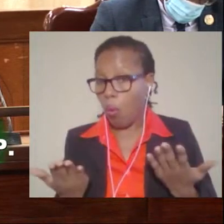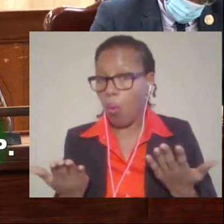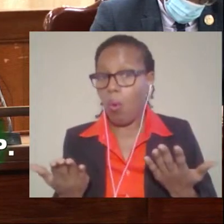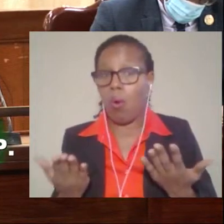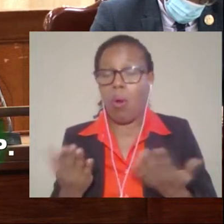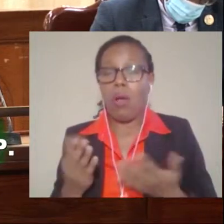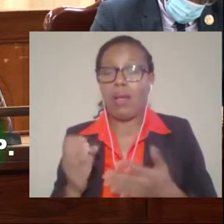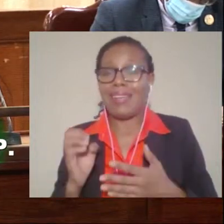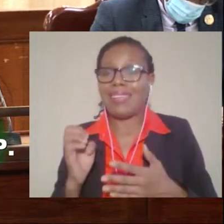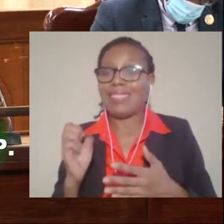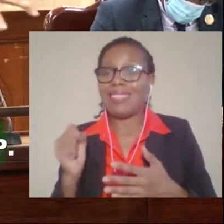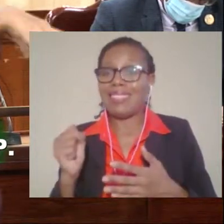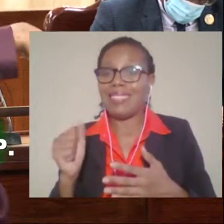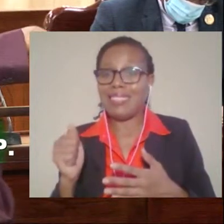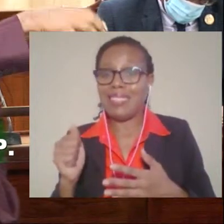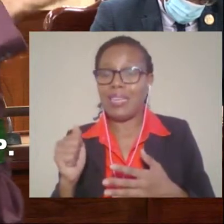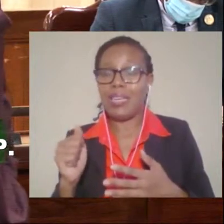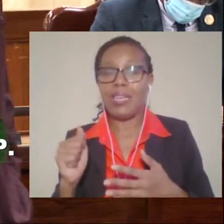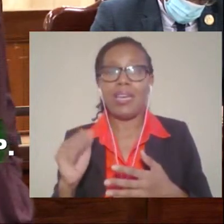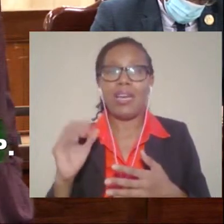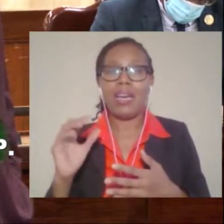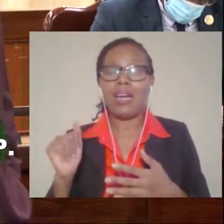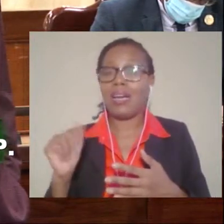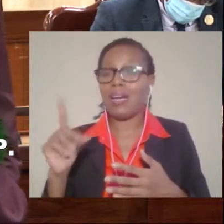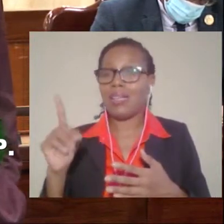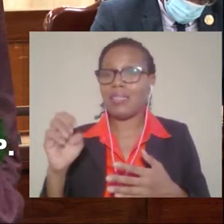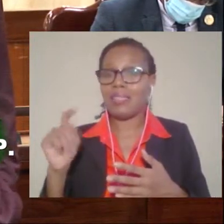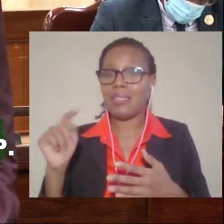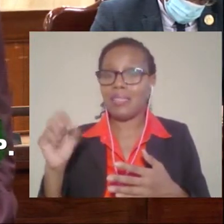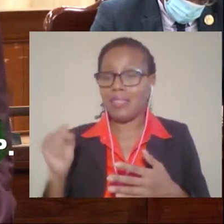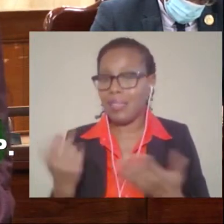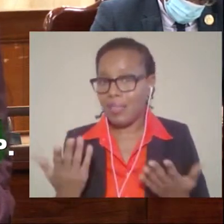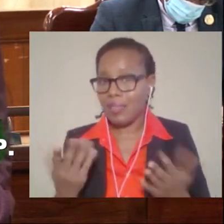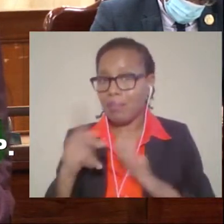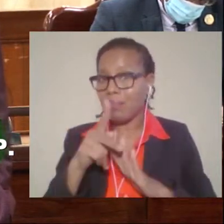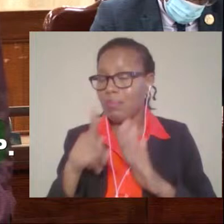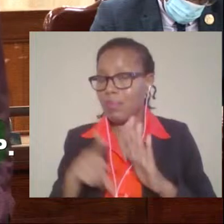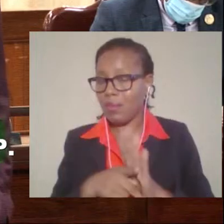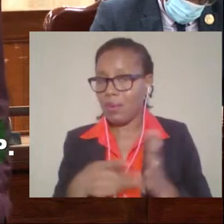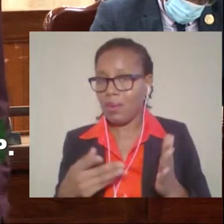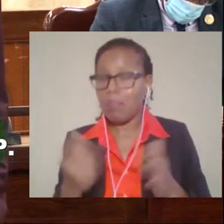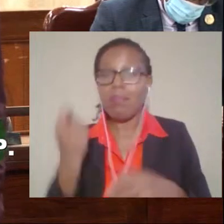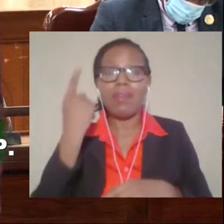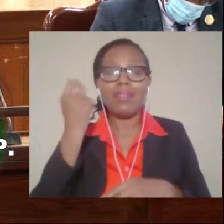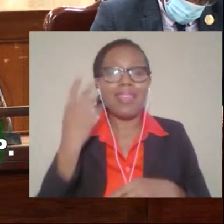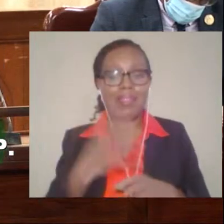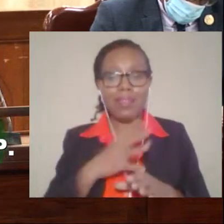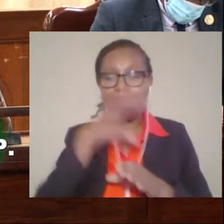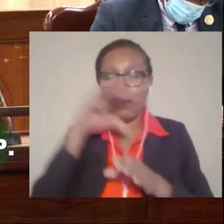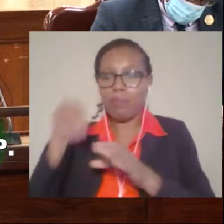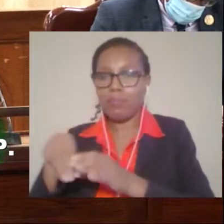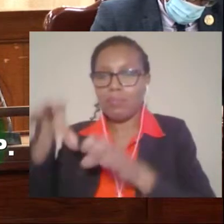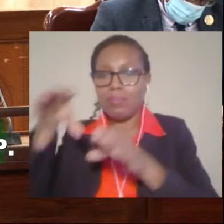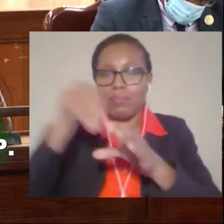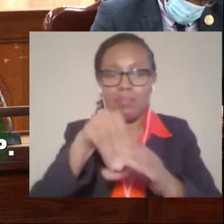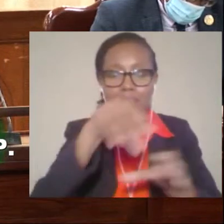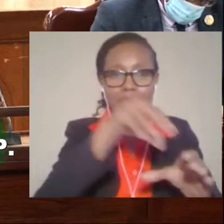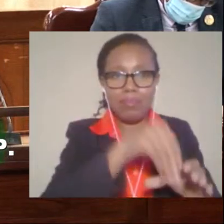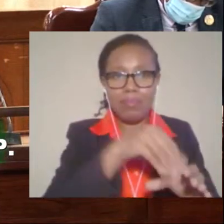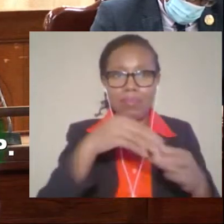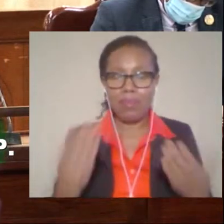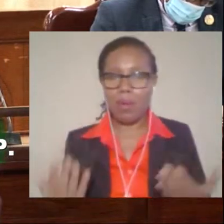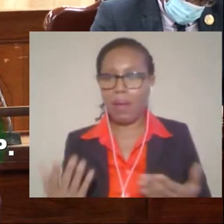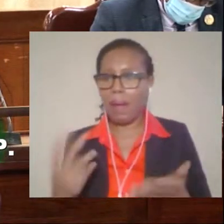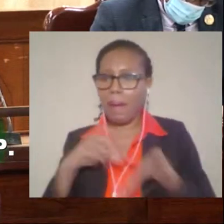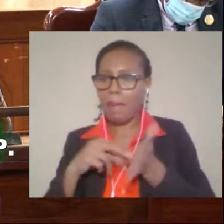program. But you can put people in various programs, and by that means take them out of the labor